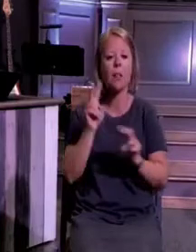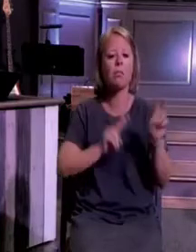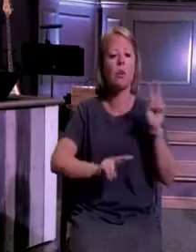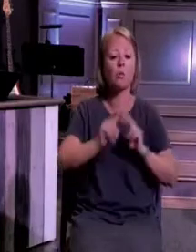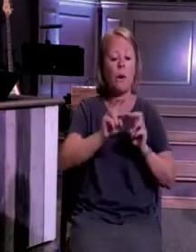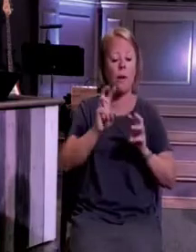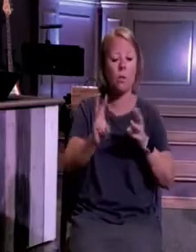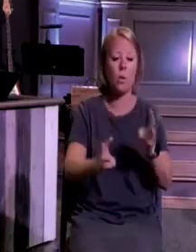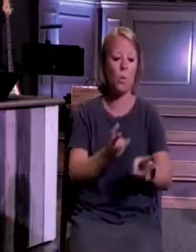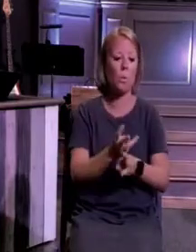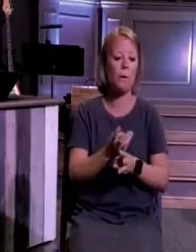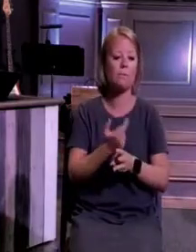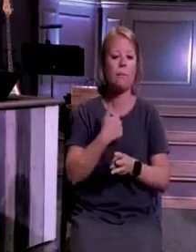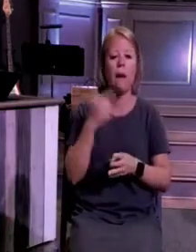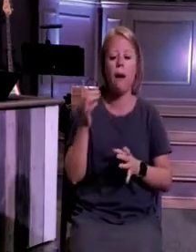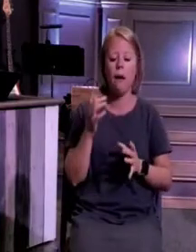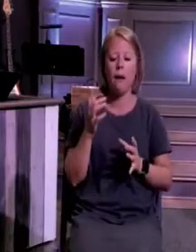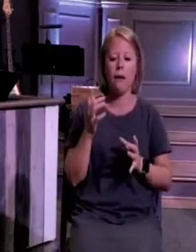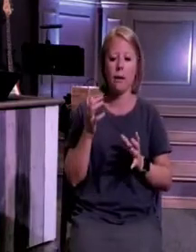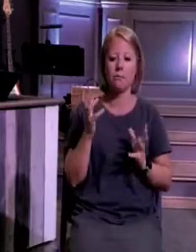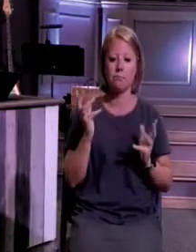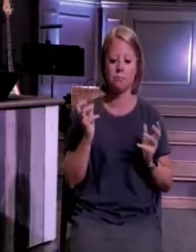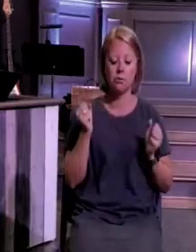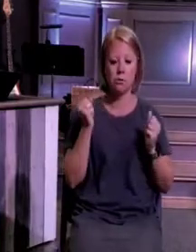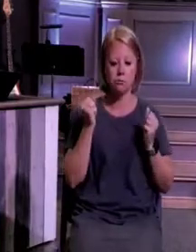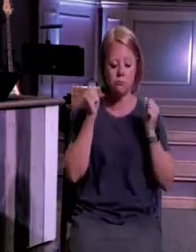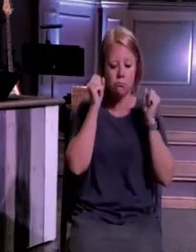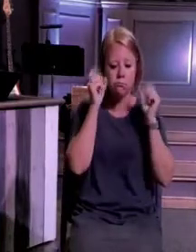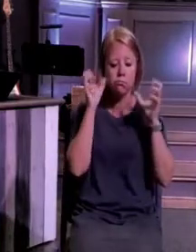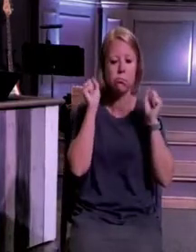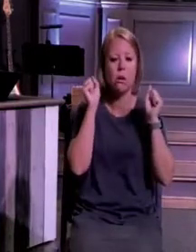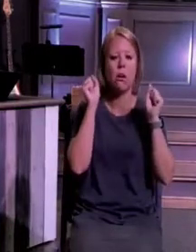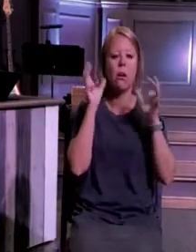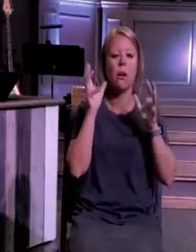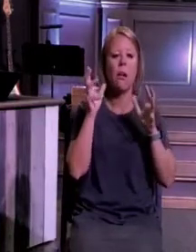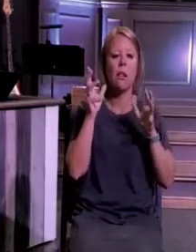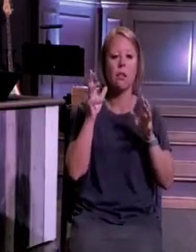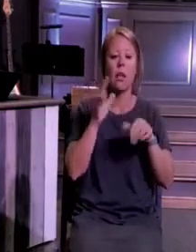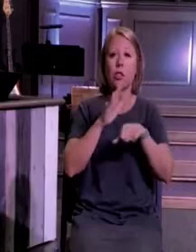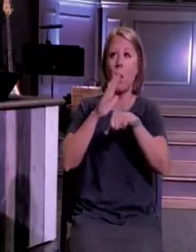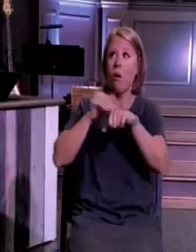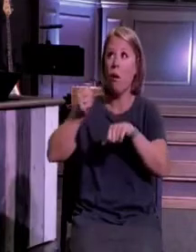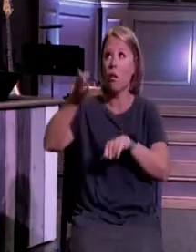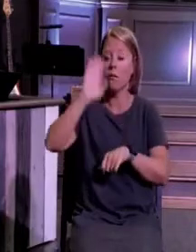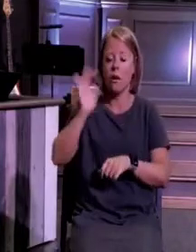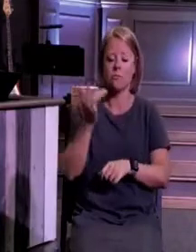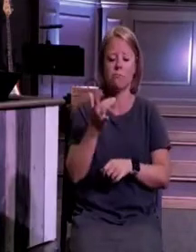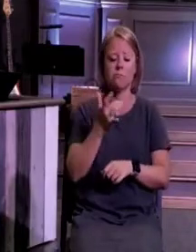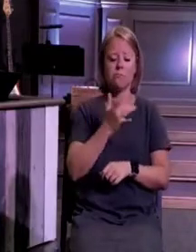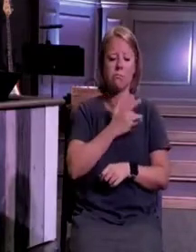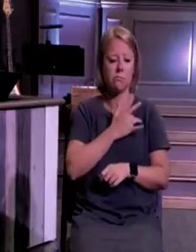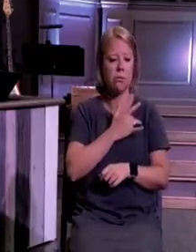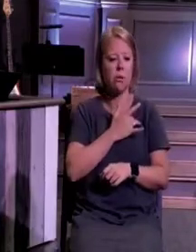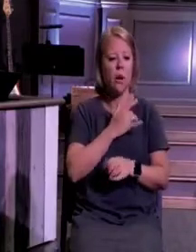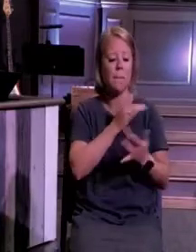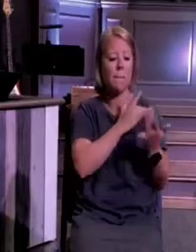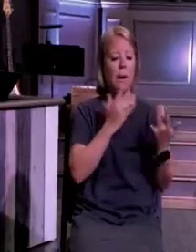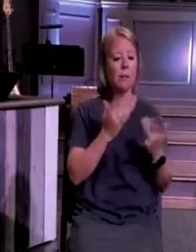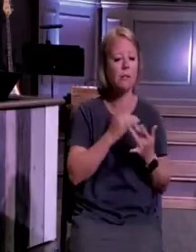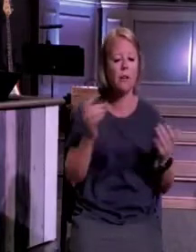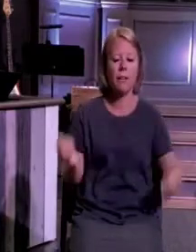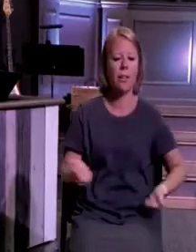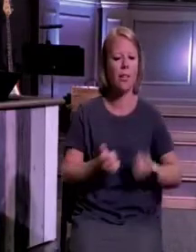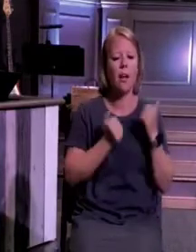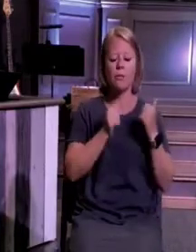our world today, I am disturbed by what I see. And the call of God that was placed upon my life is not an